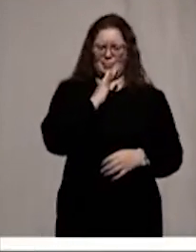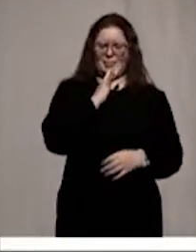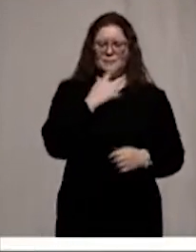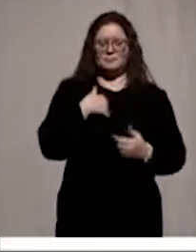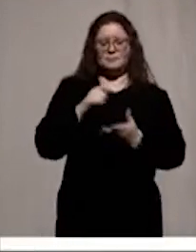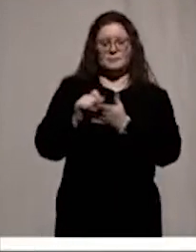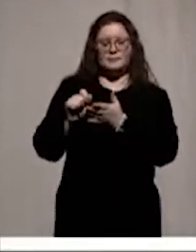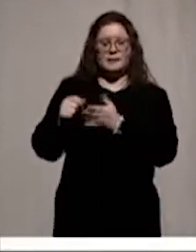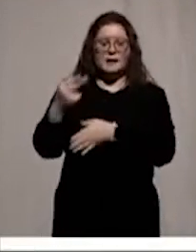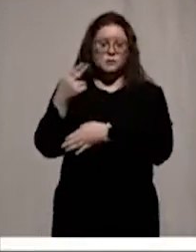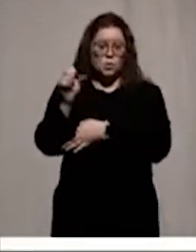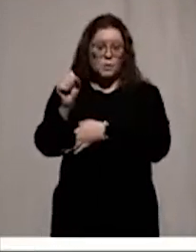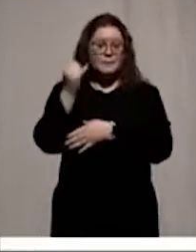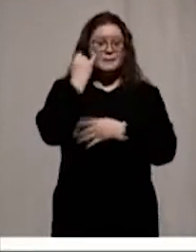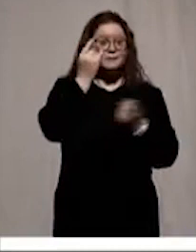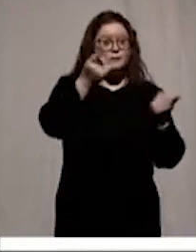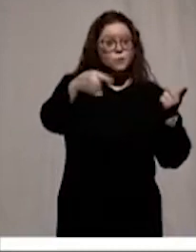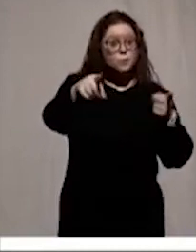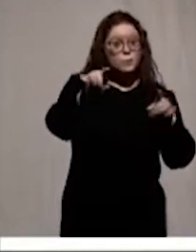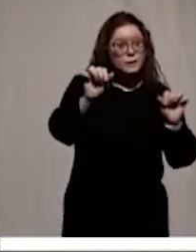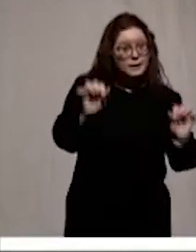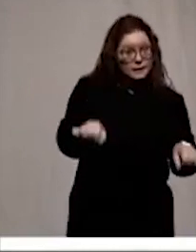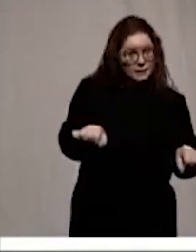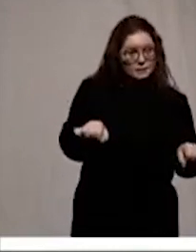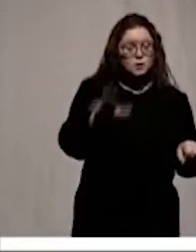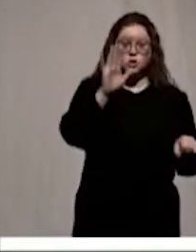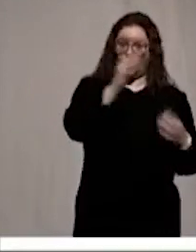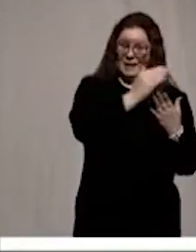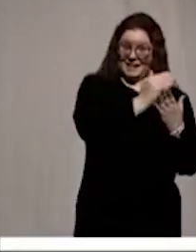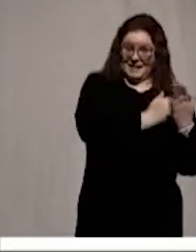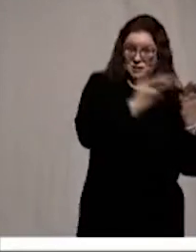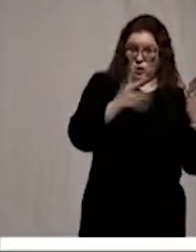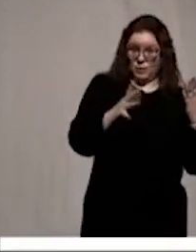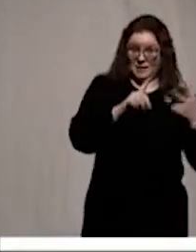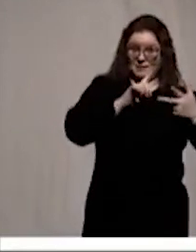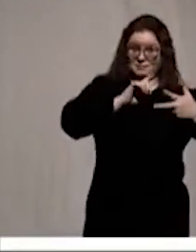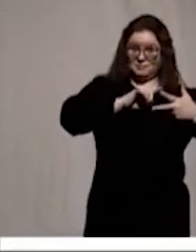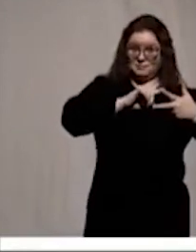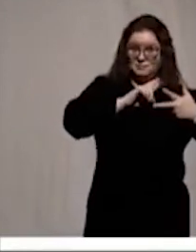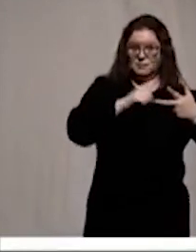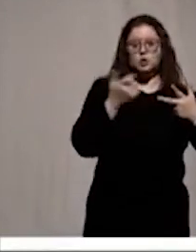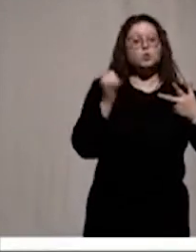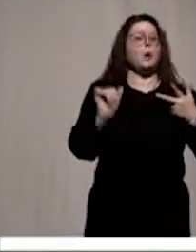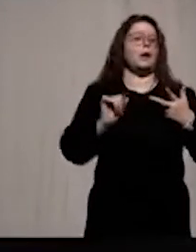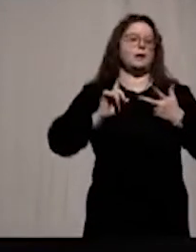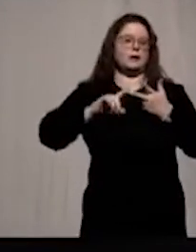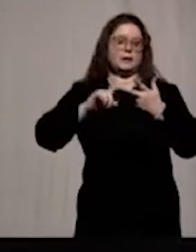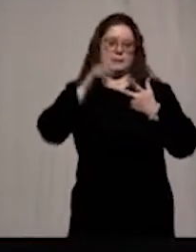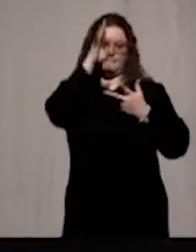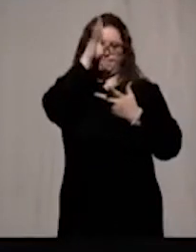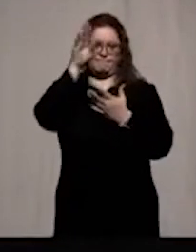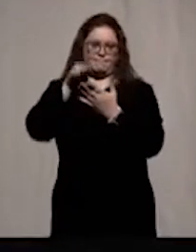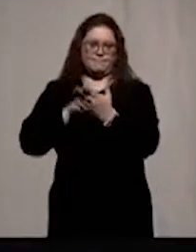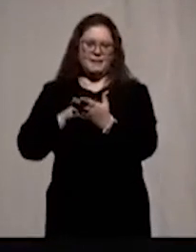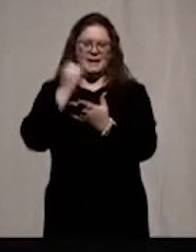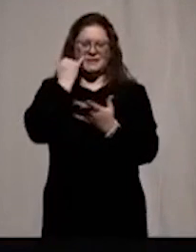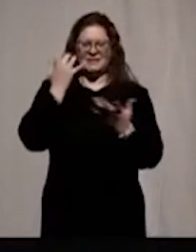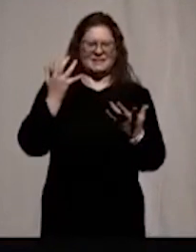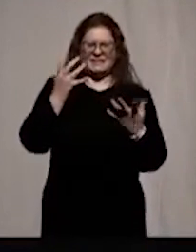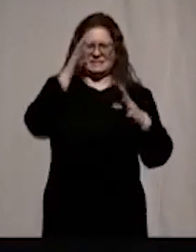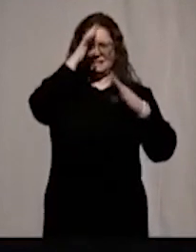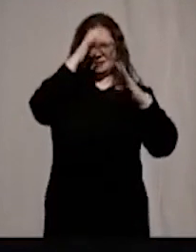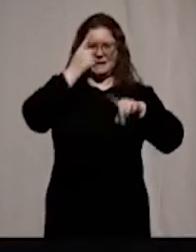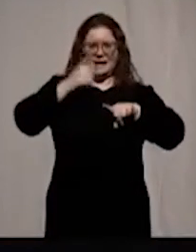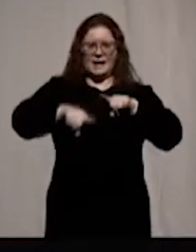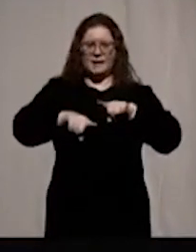school, but if you can, using your list, try to write a tongue twister. If you can't, you can think of one that you already know.